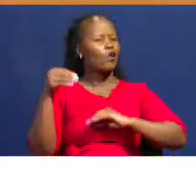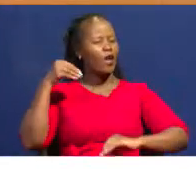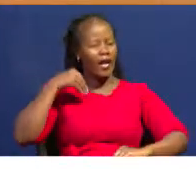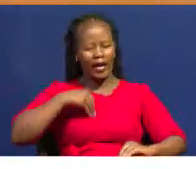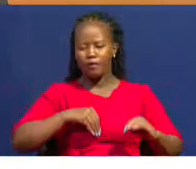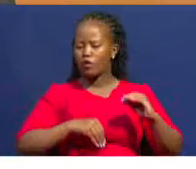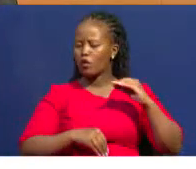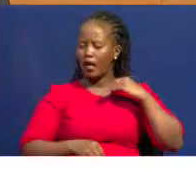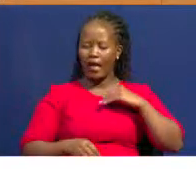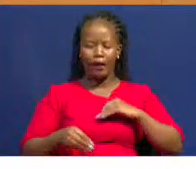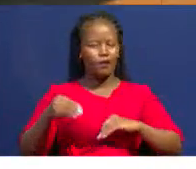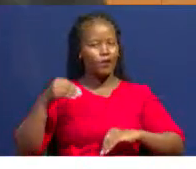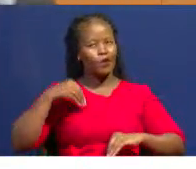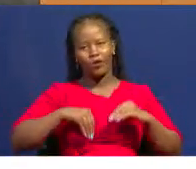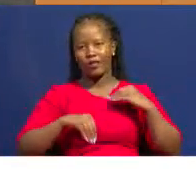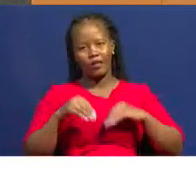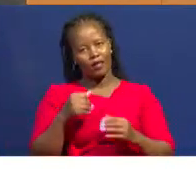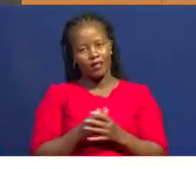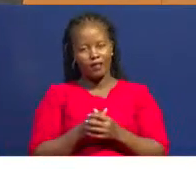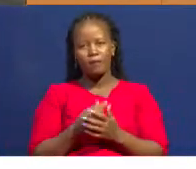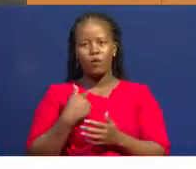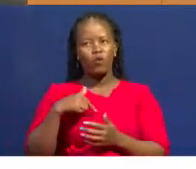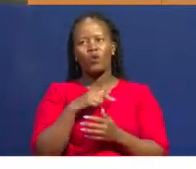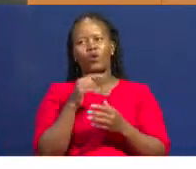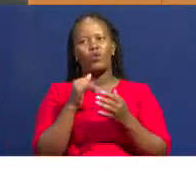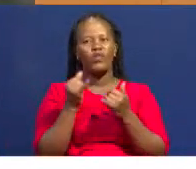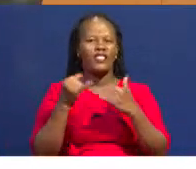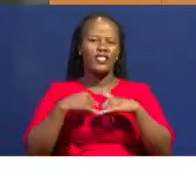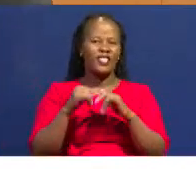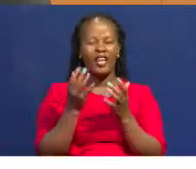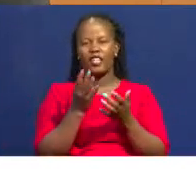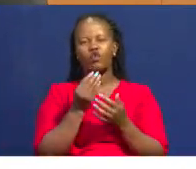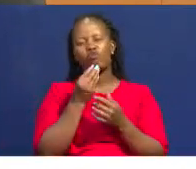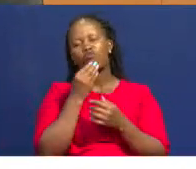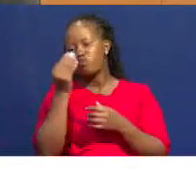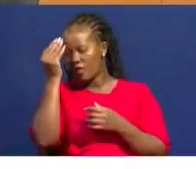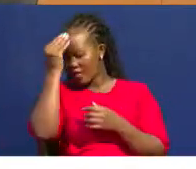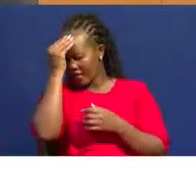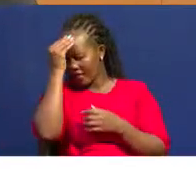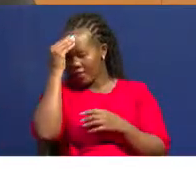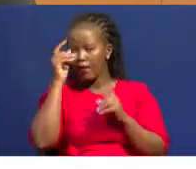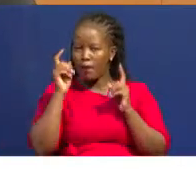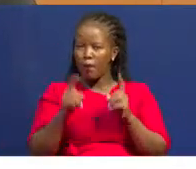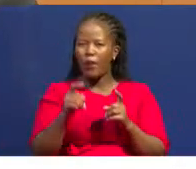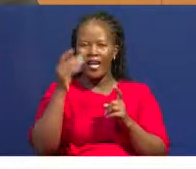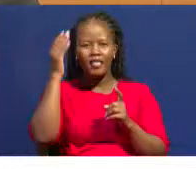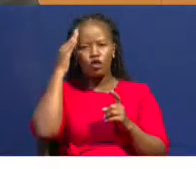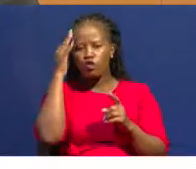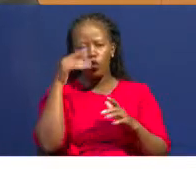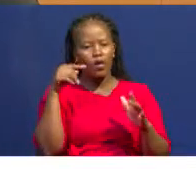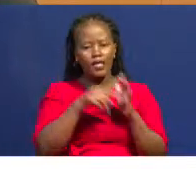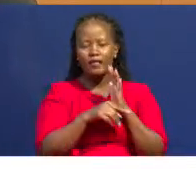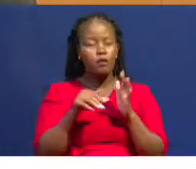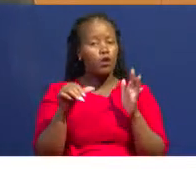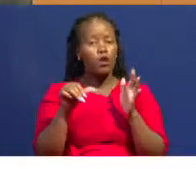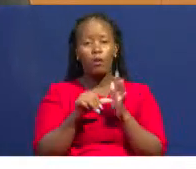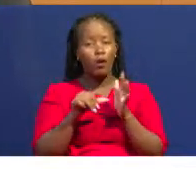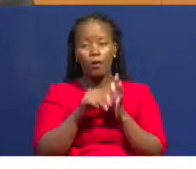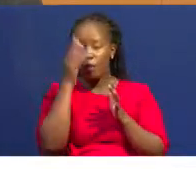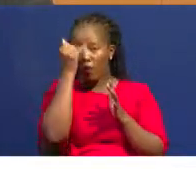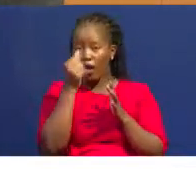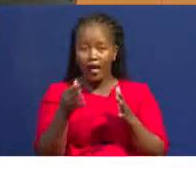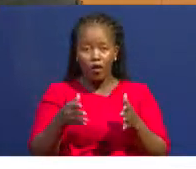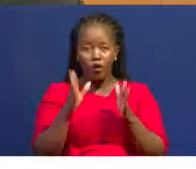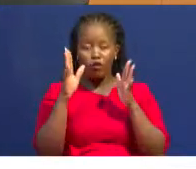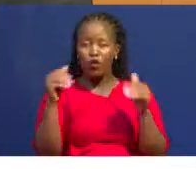to sugarcoat these things, and people are dying on our roads. Let us go to the real patent. What is the real cause of our